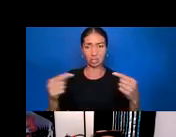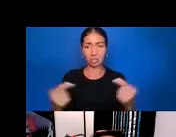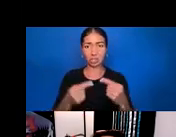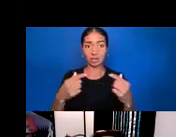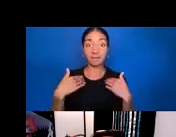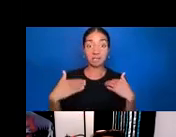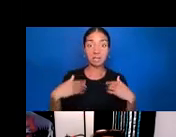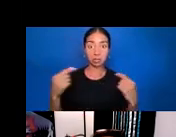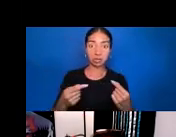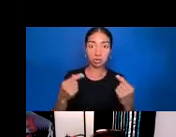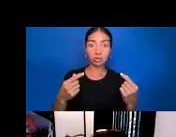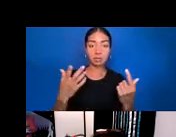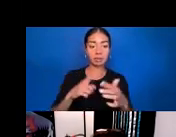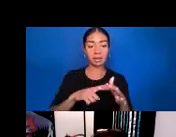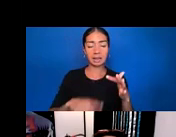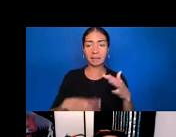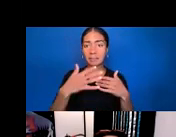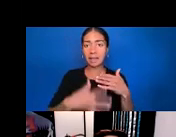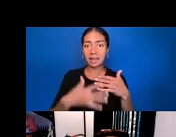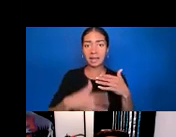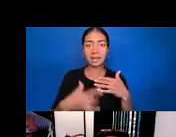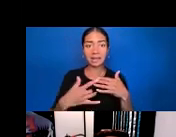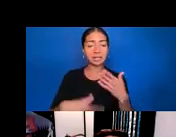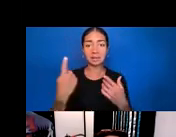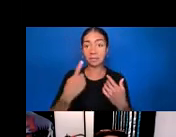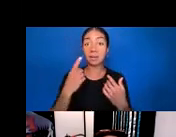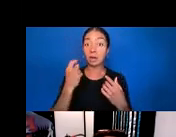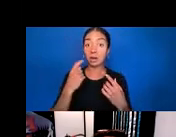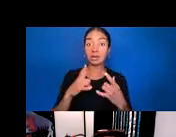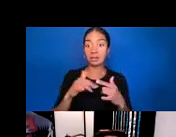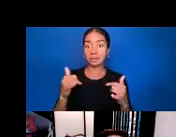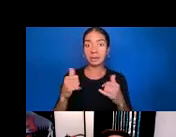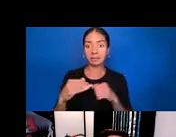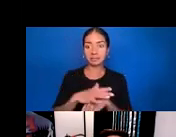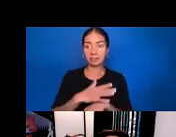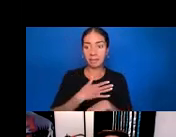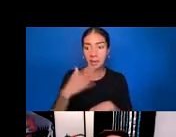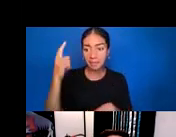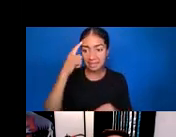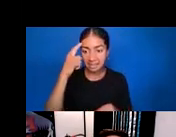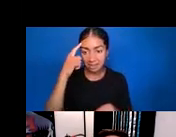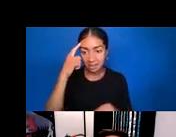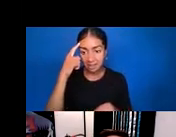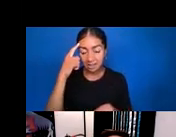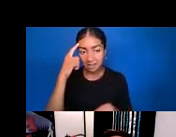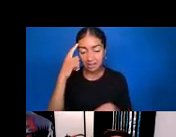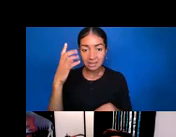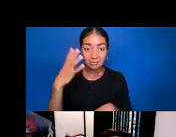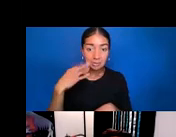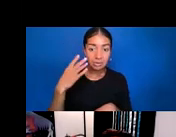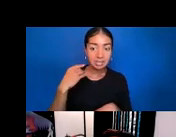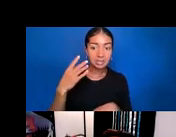a toll on my mental state about what happened and why it happened, and prevention or anger.